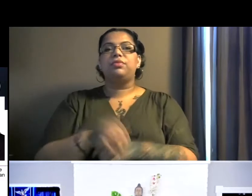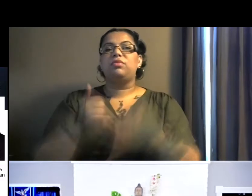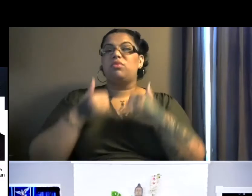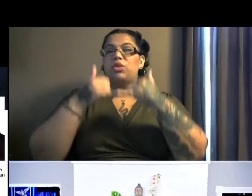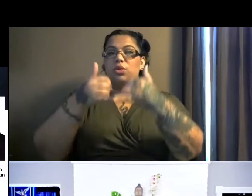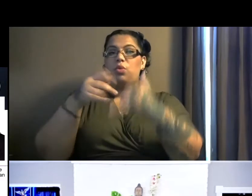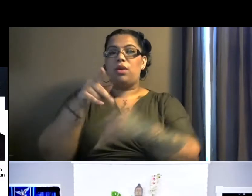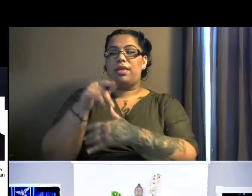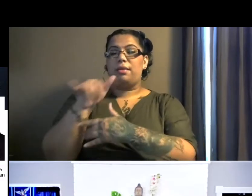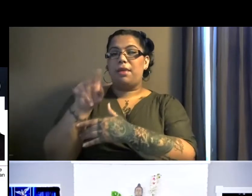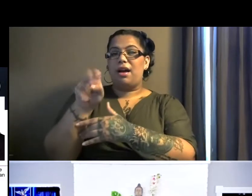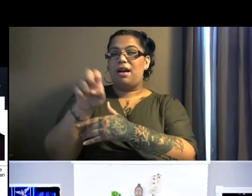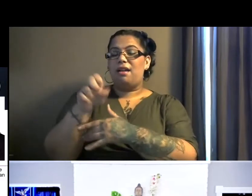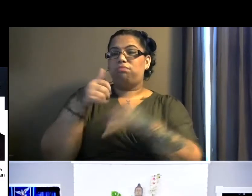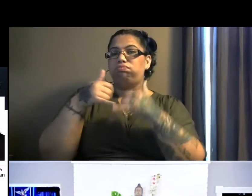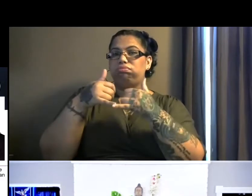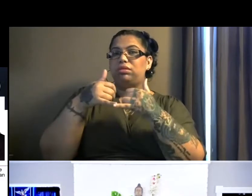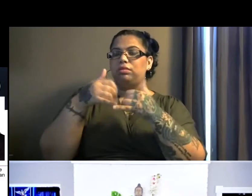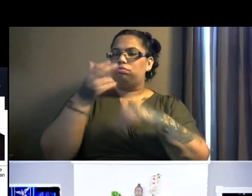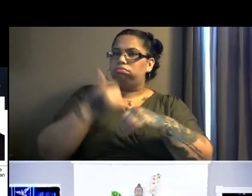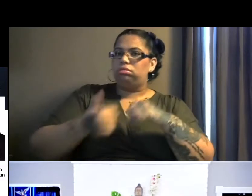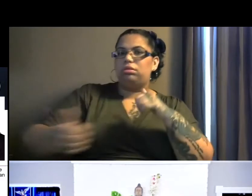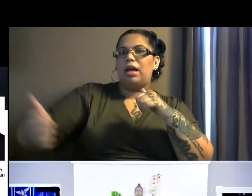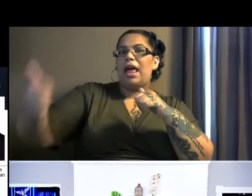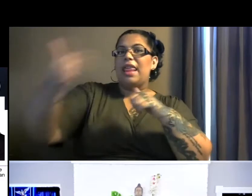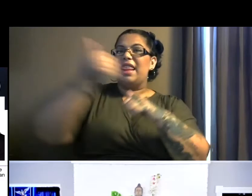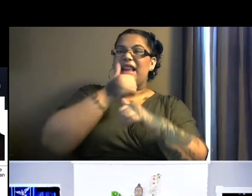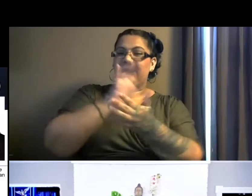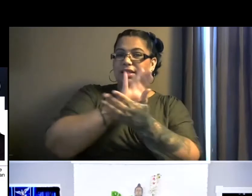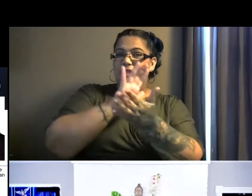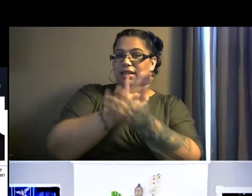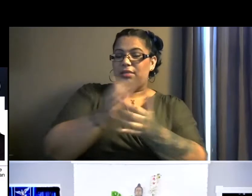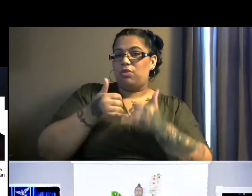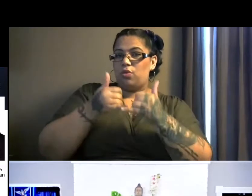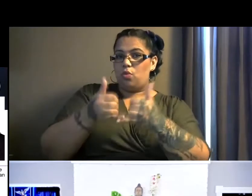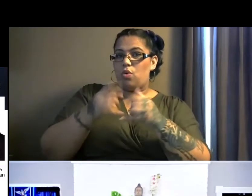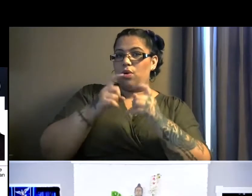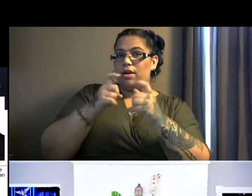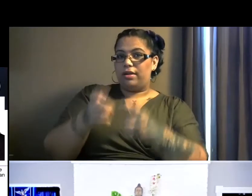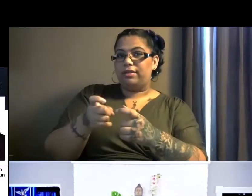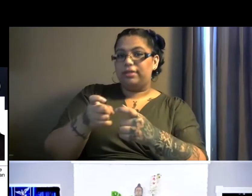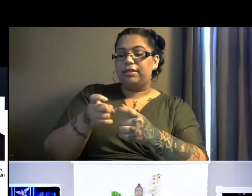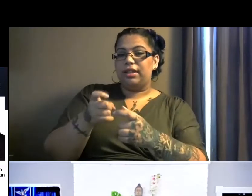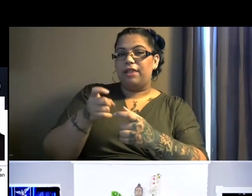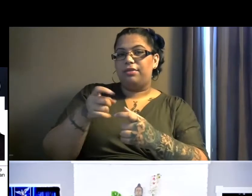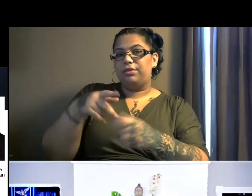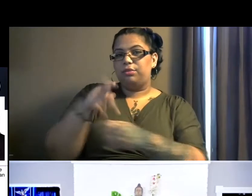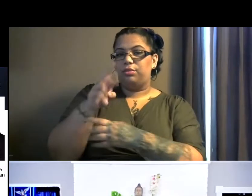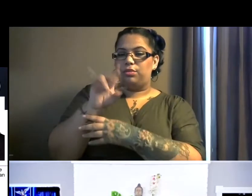the highest academic award given to Princeton undergraduates.